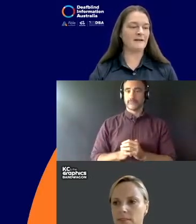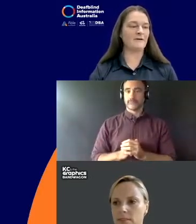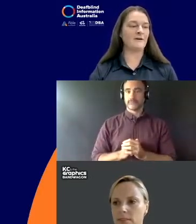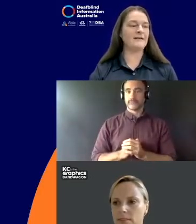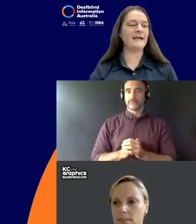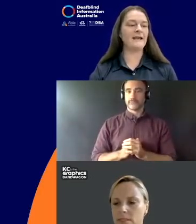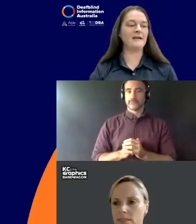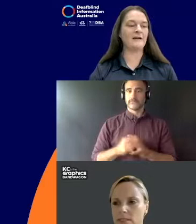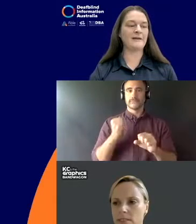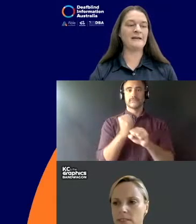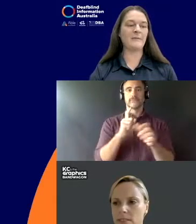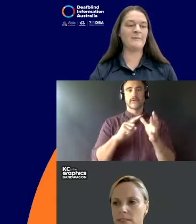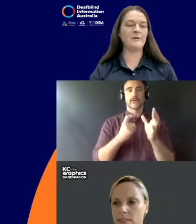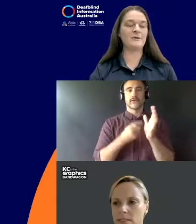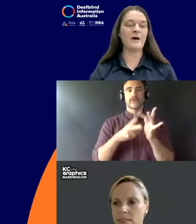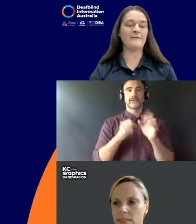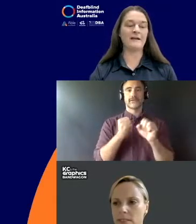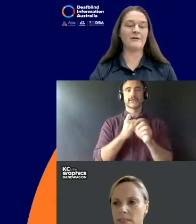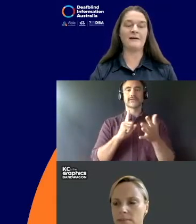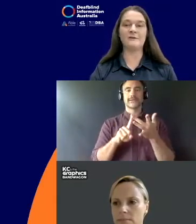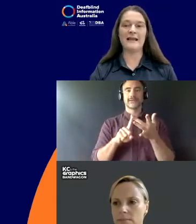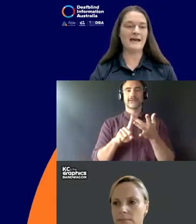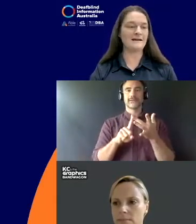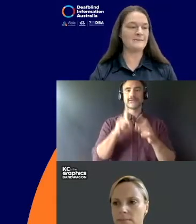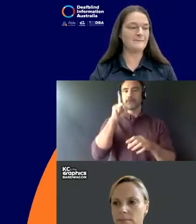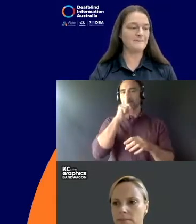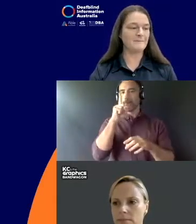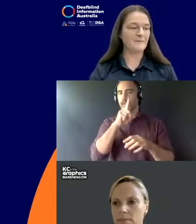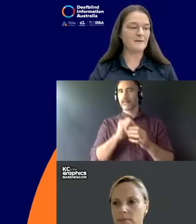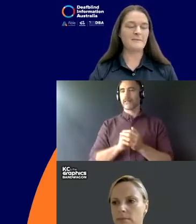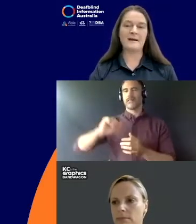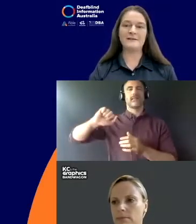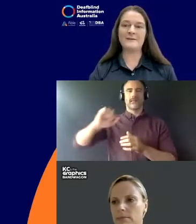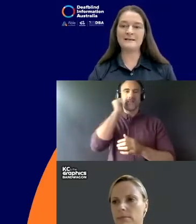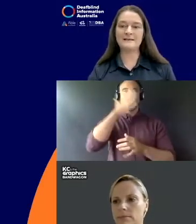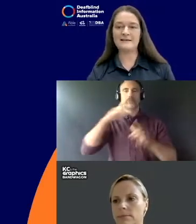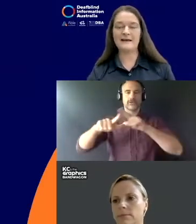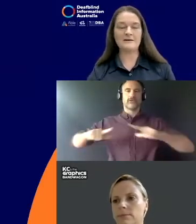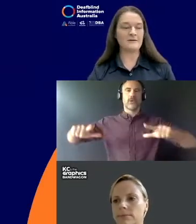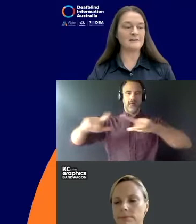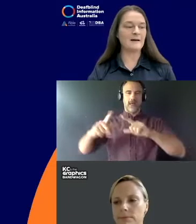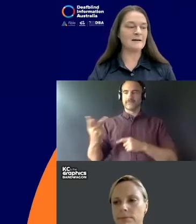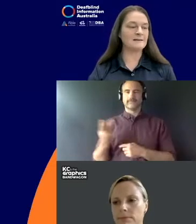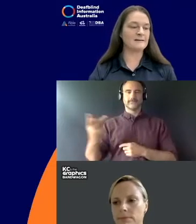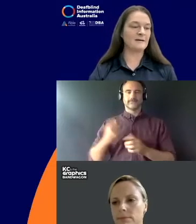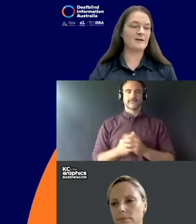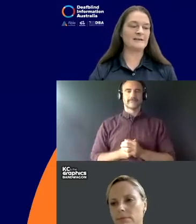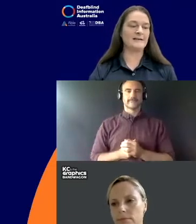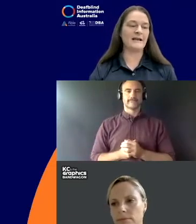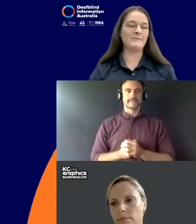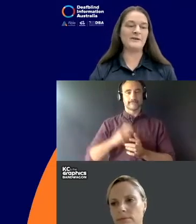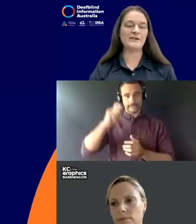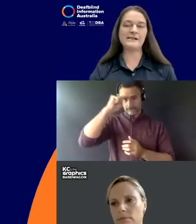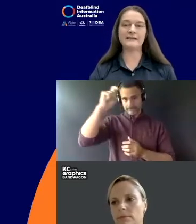the Gurungi people of the Gurungal clan. We pay respects to their elders past, present